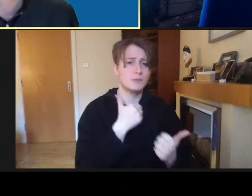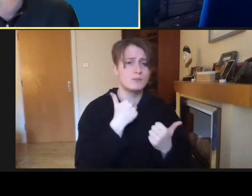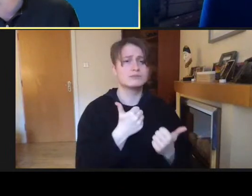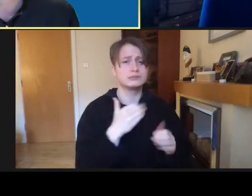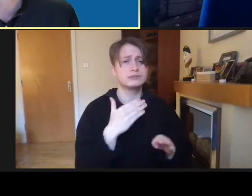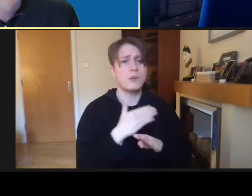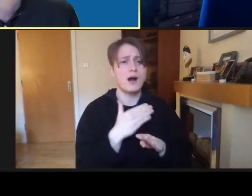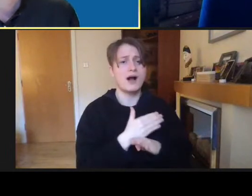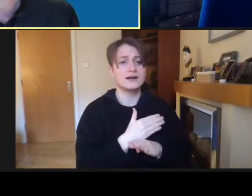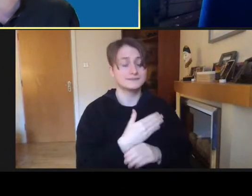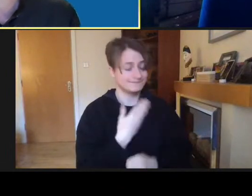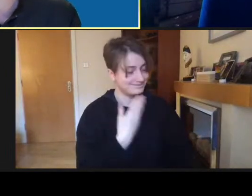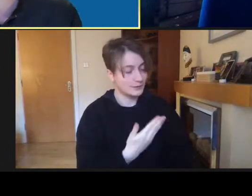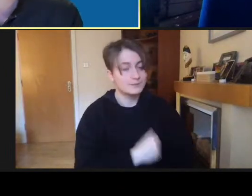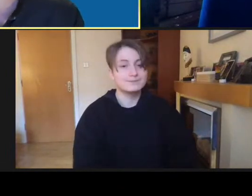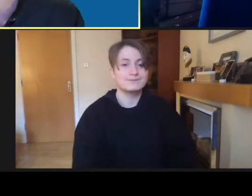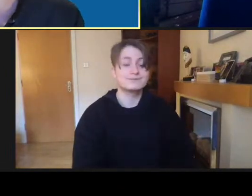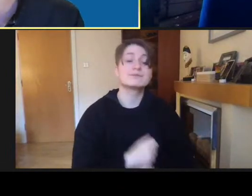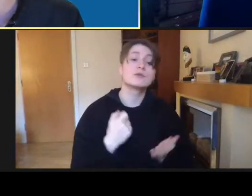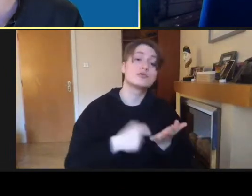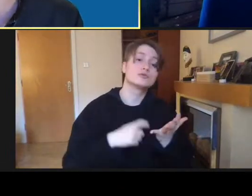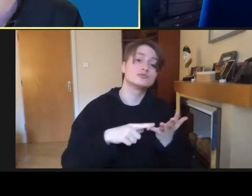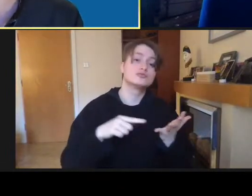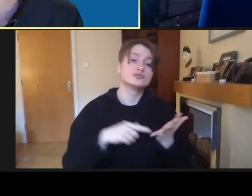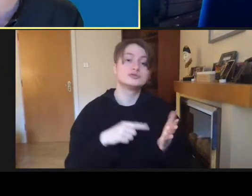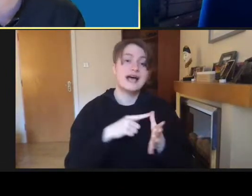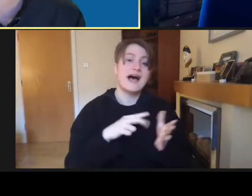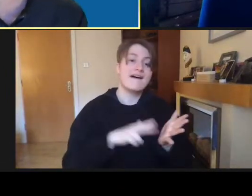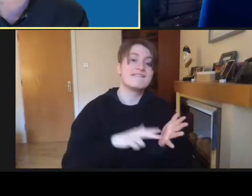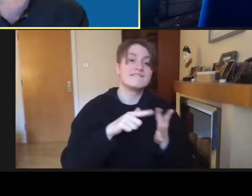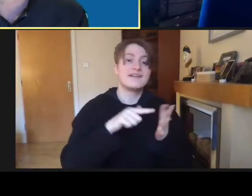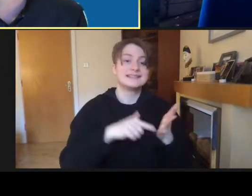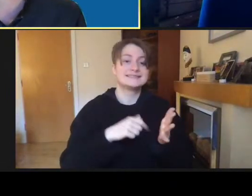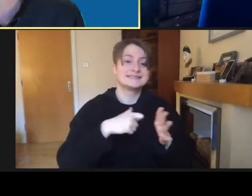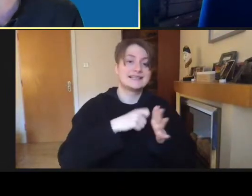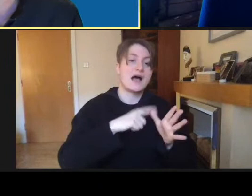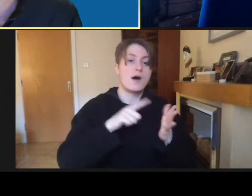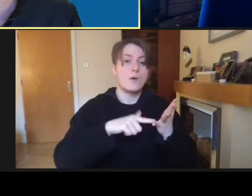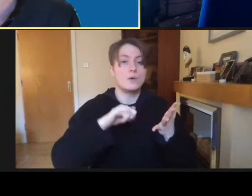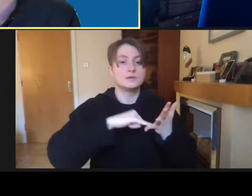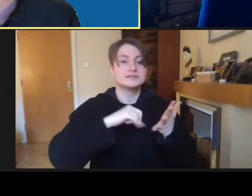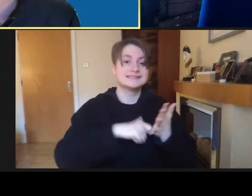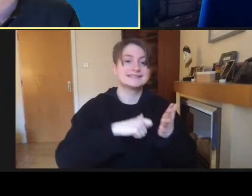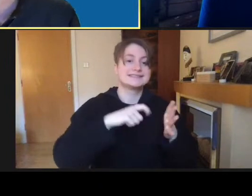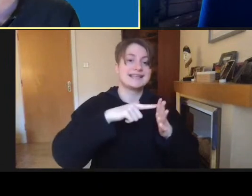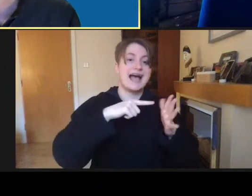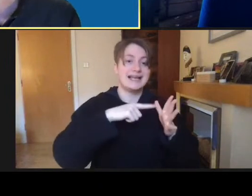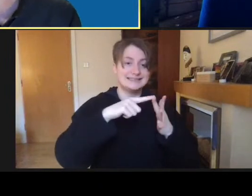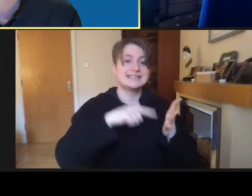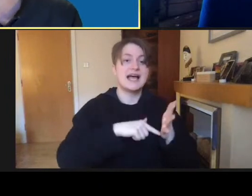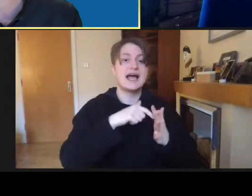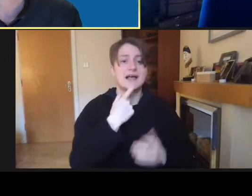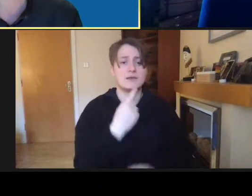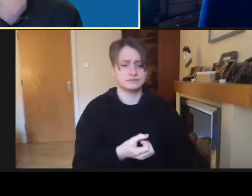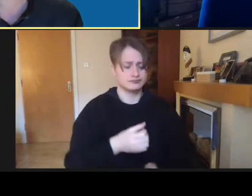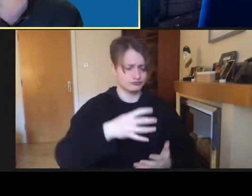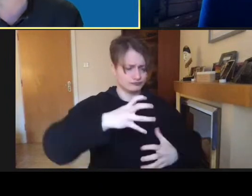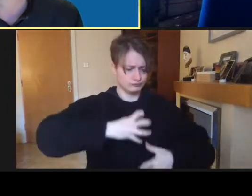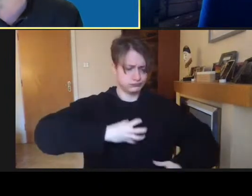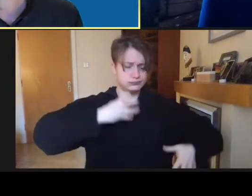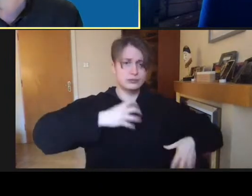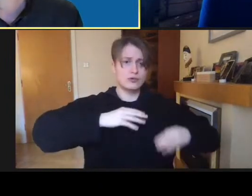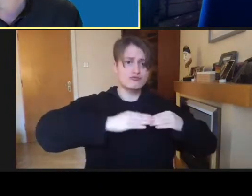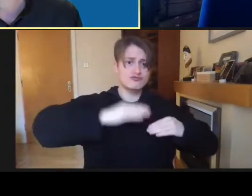you, Sarah. And Ruta Vitkaskaita, quite amazed by the range of the horn. Thank you for this fantastic